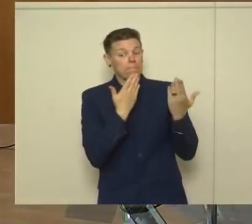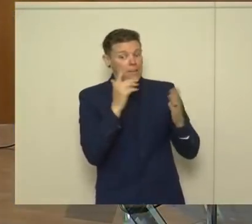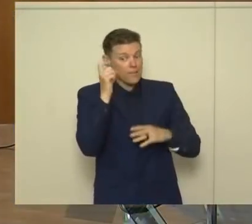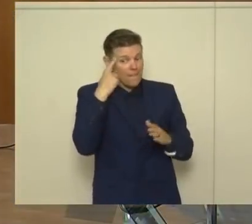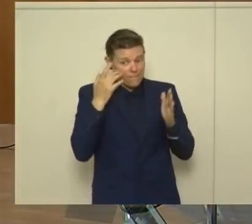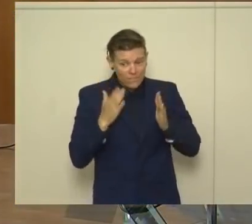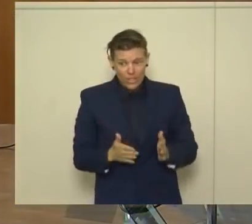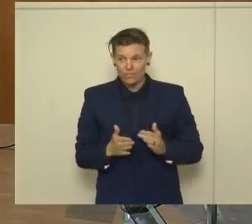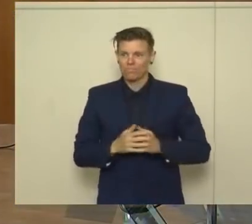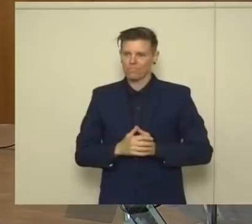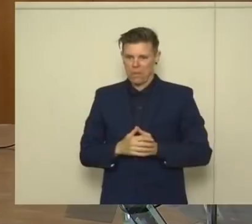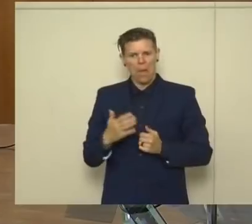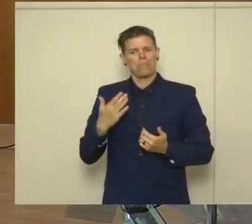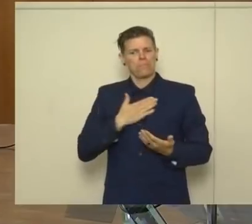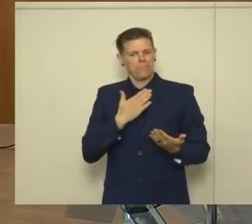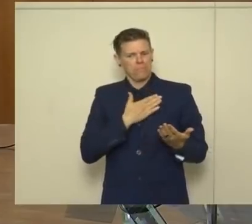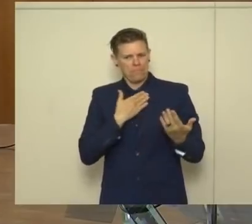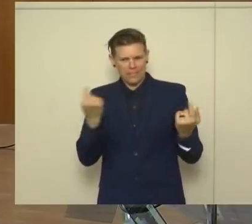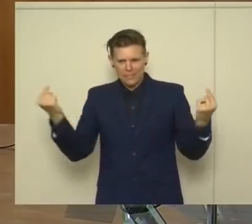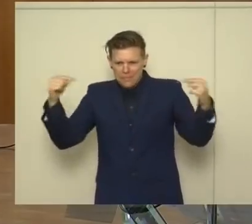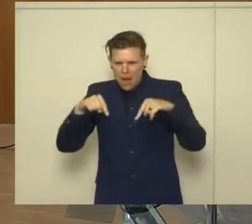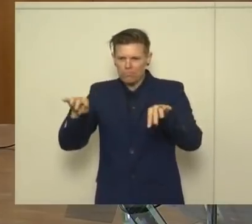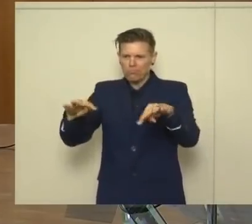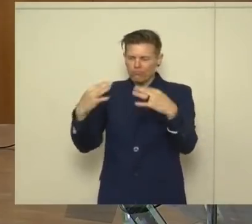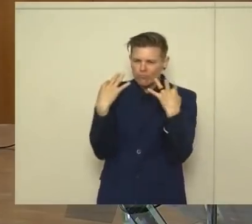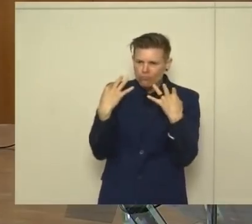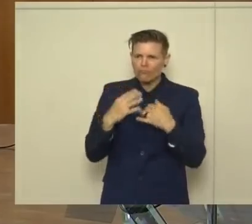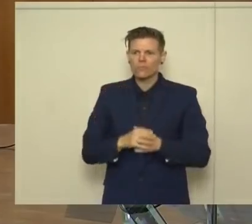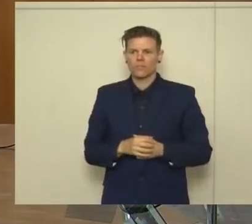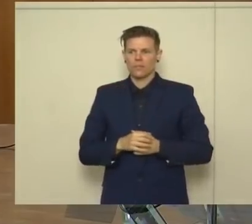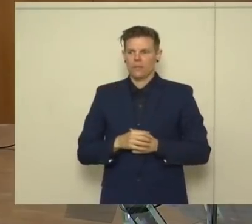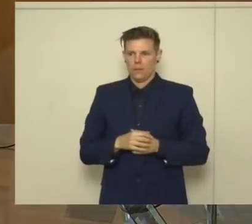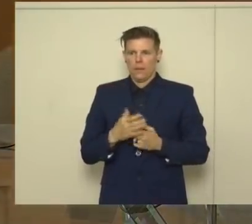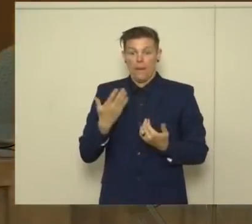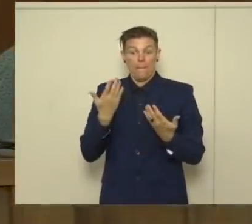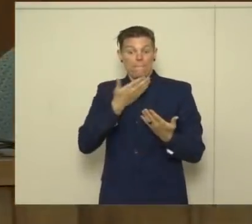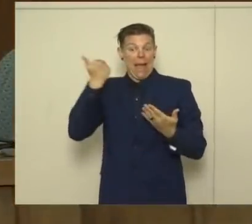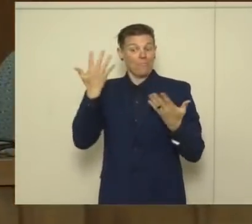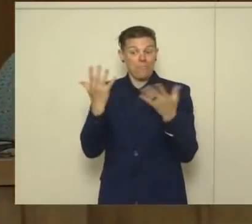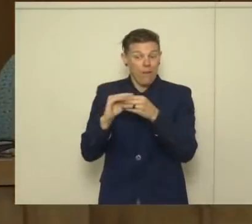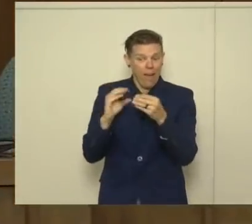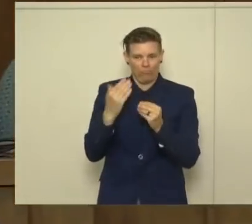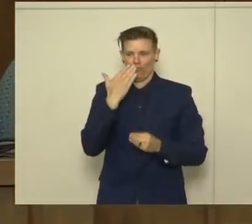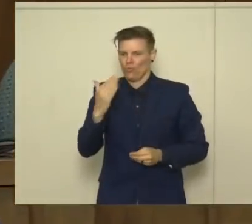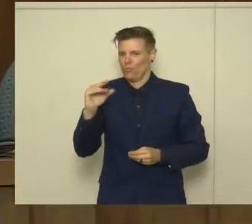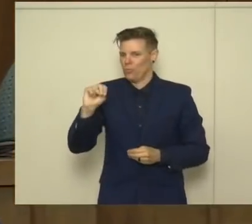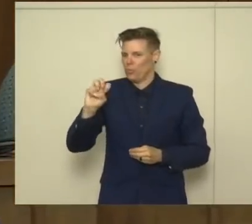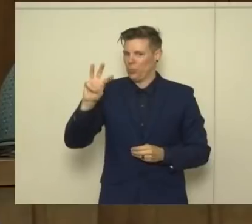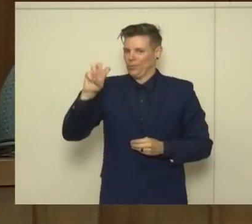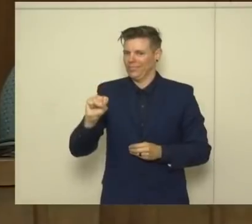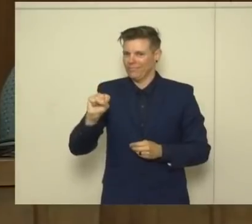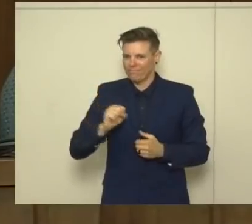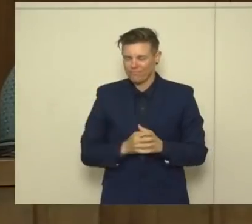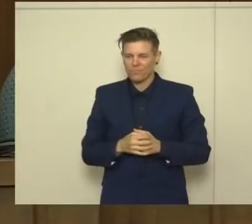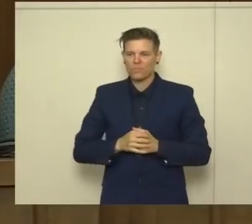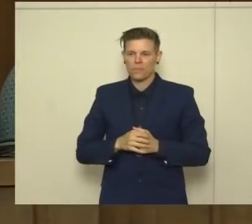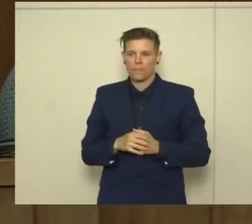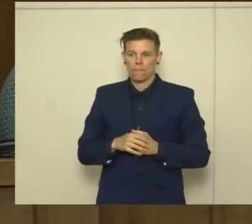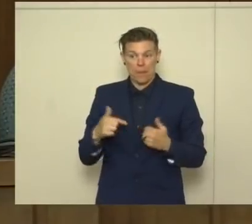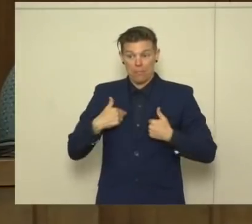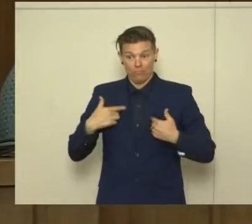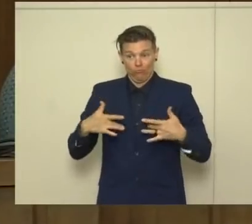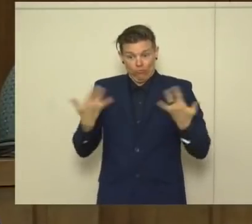It's always more fun to be back when we have good news about how we're doing in the state, and so I'm delighted to be here